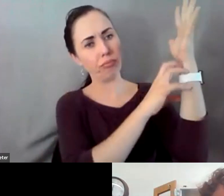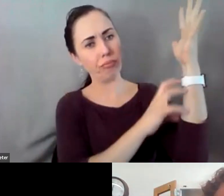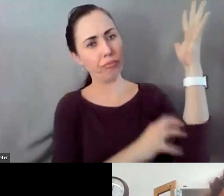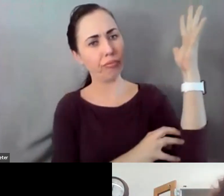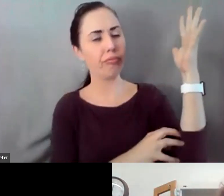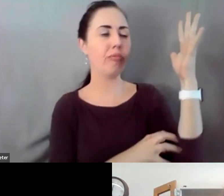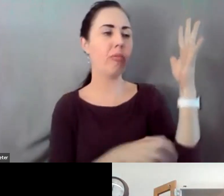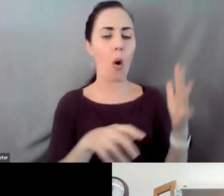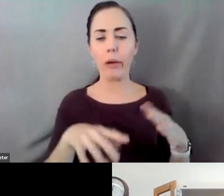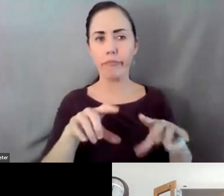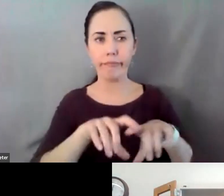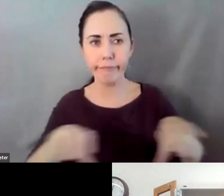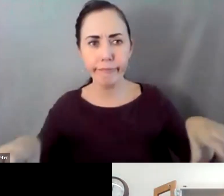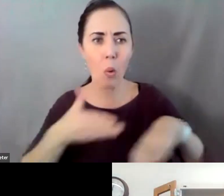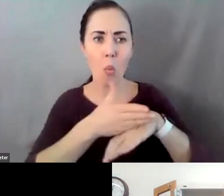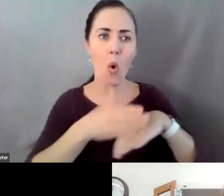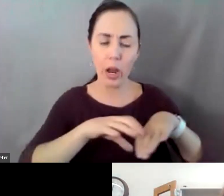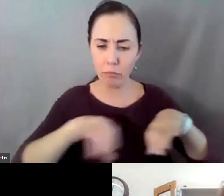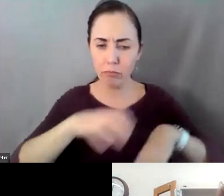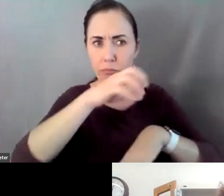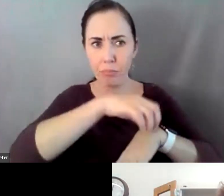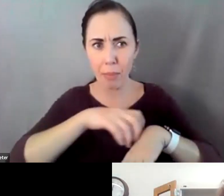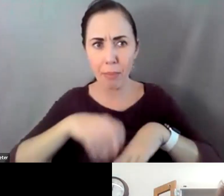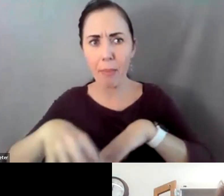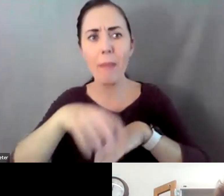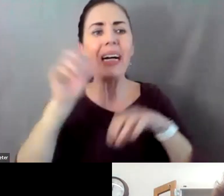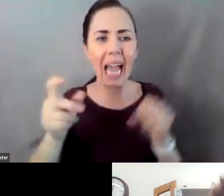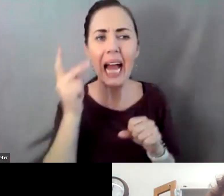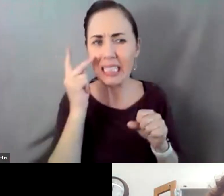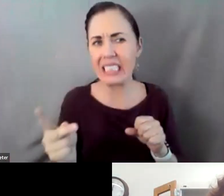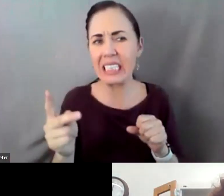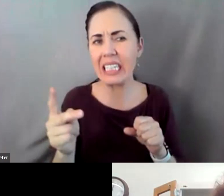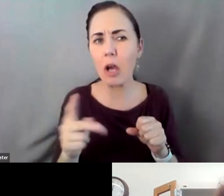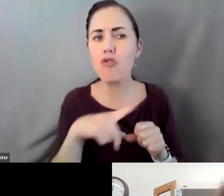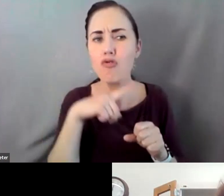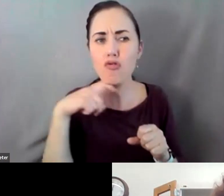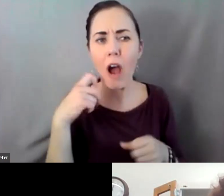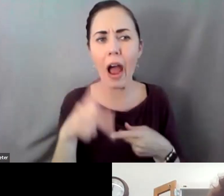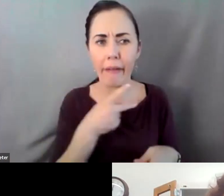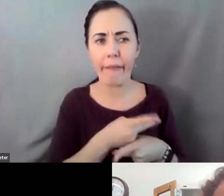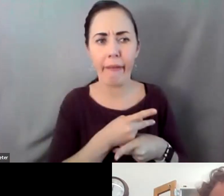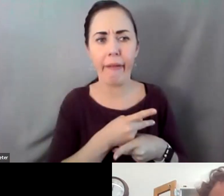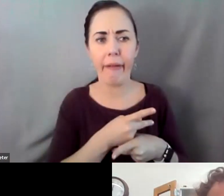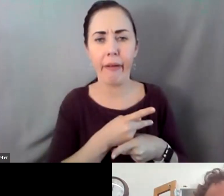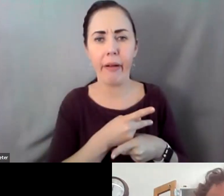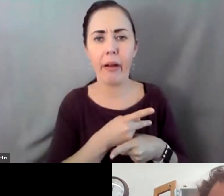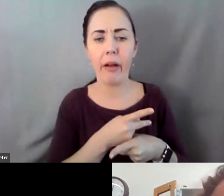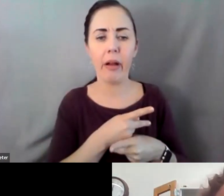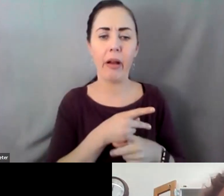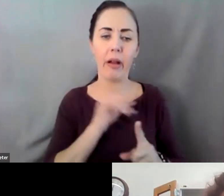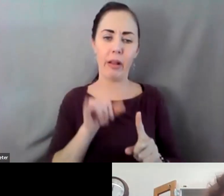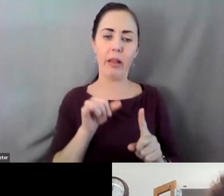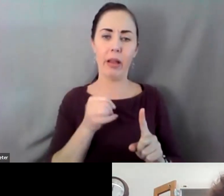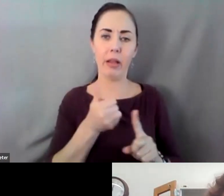decomposing logs or on the soil. And most of those will be fungi that